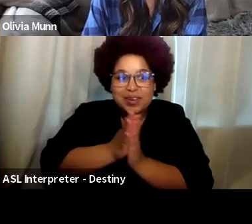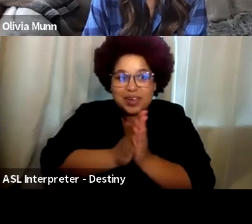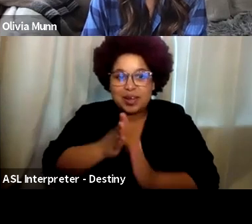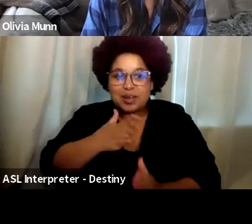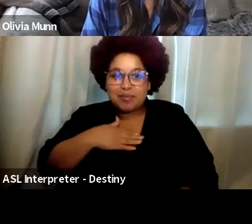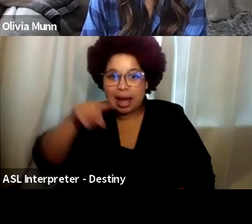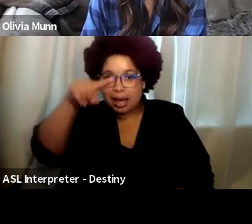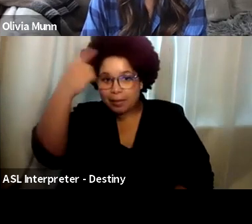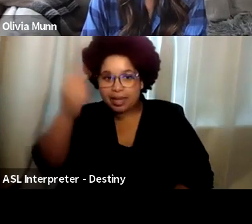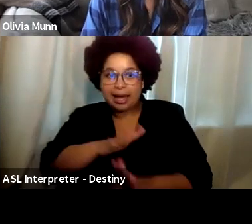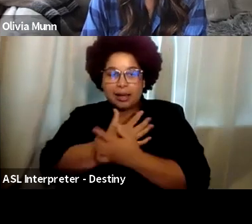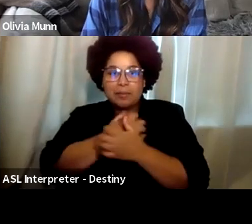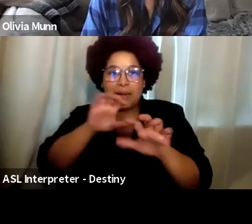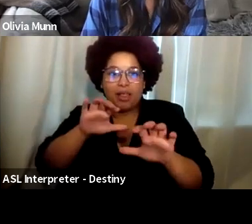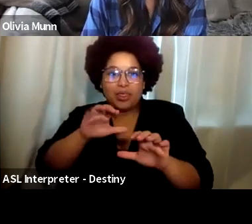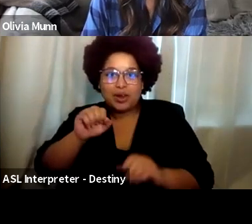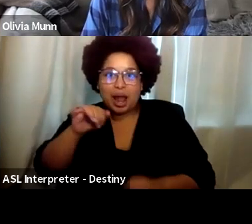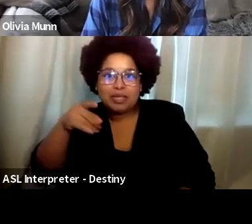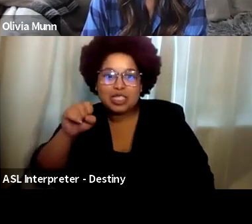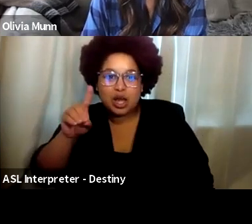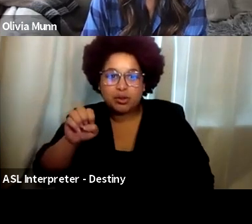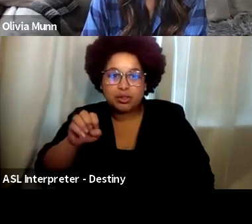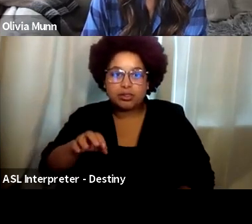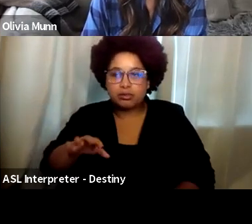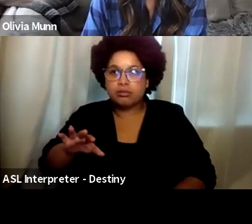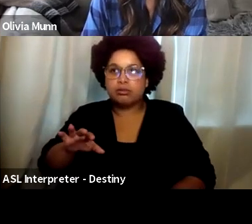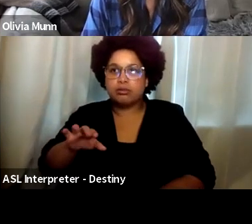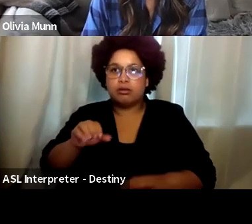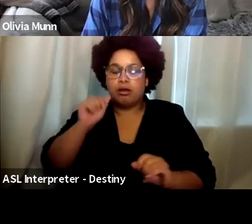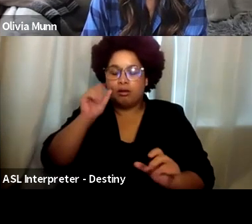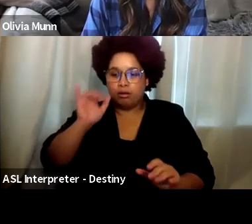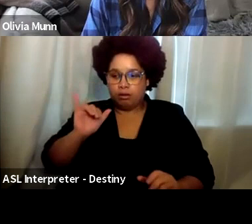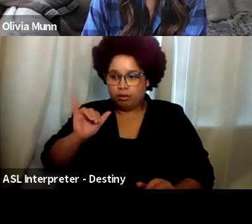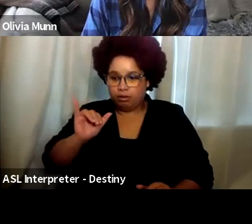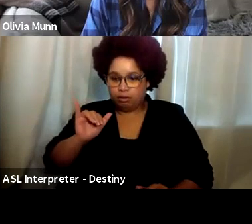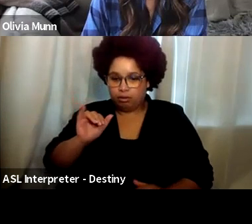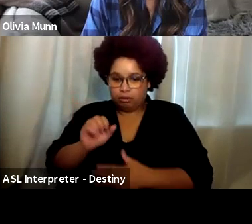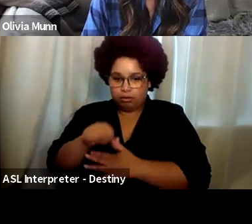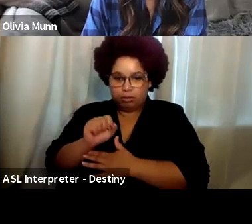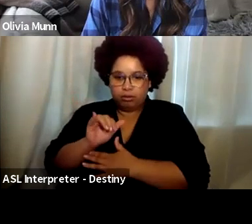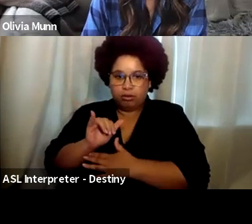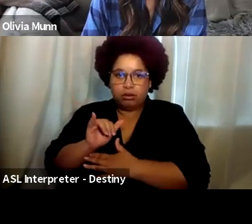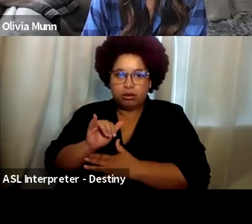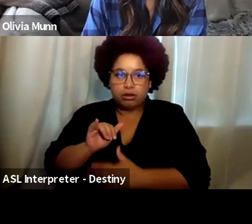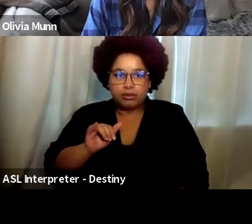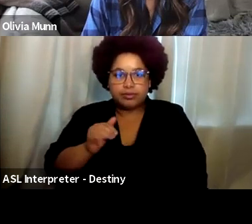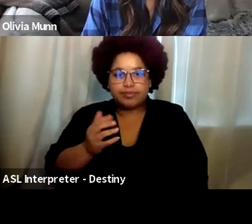my Black Panther episode." Hmm. And it kind of woke him in a particular sense, because there's